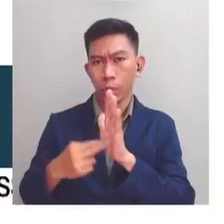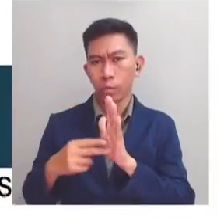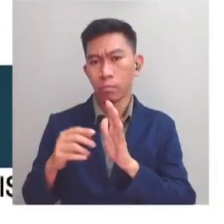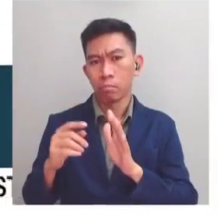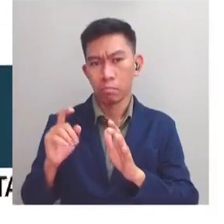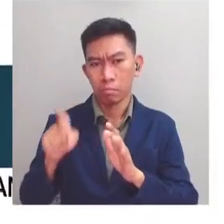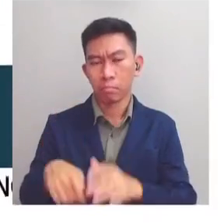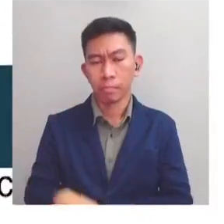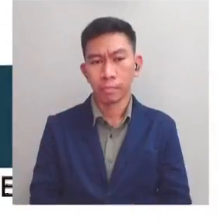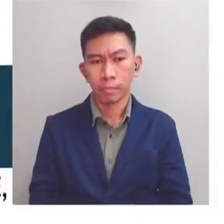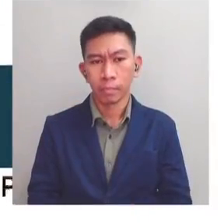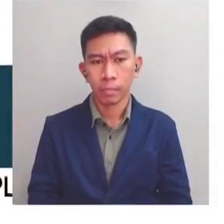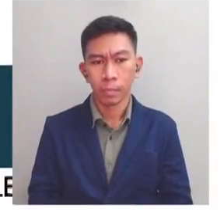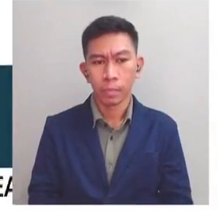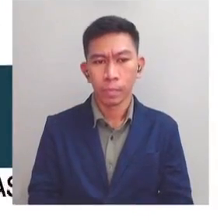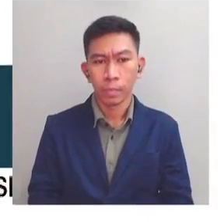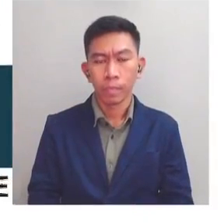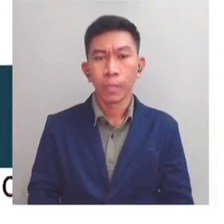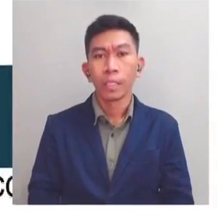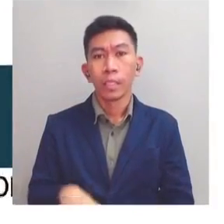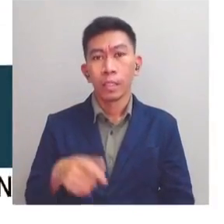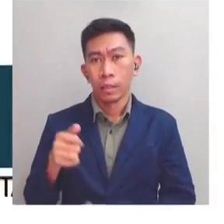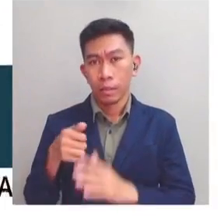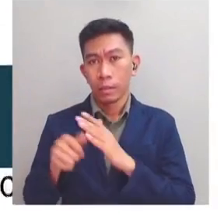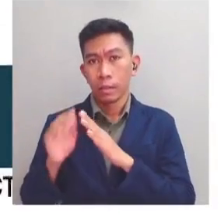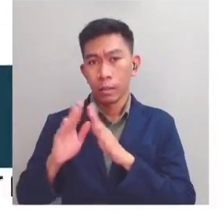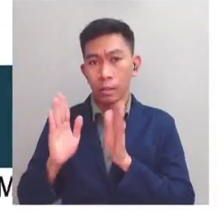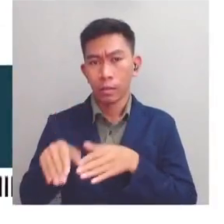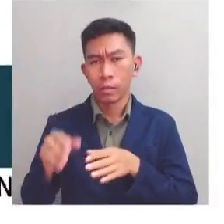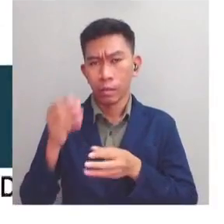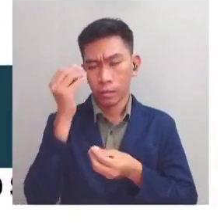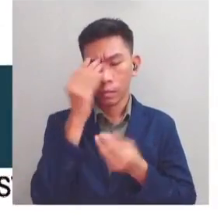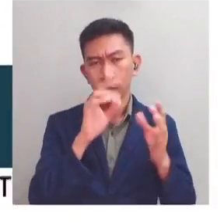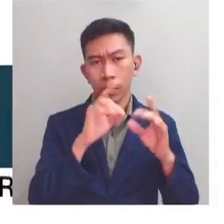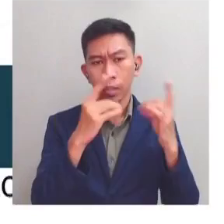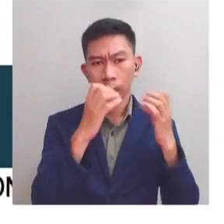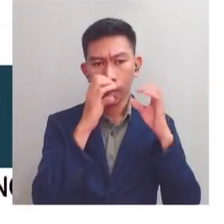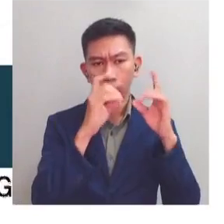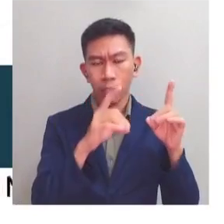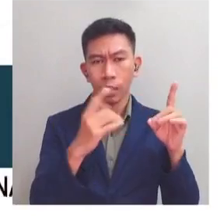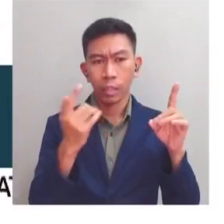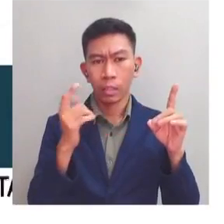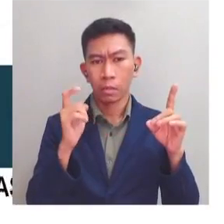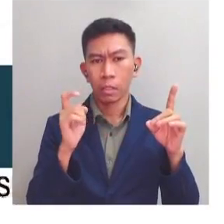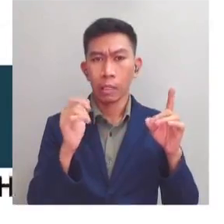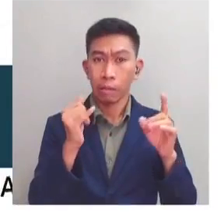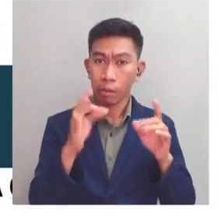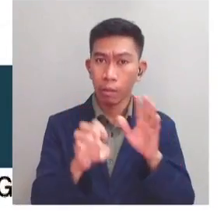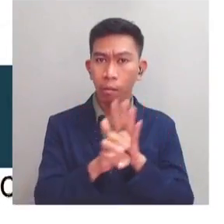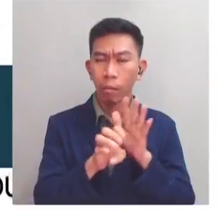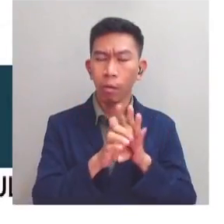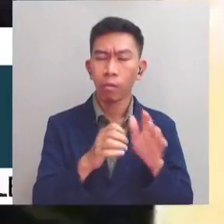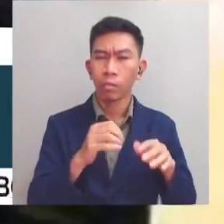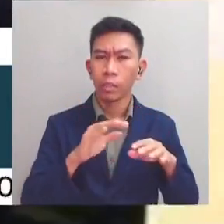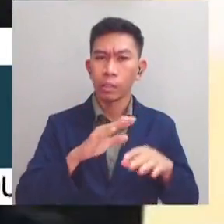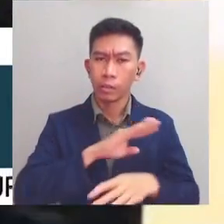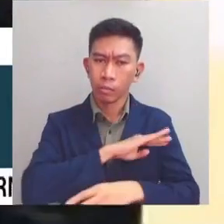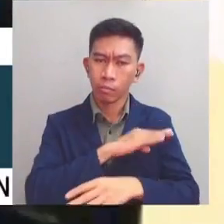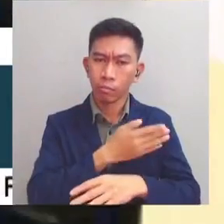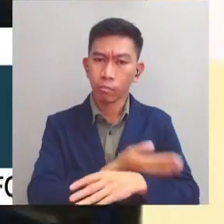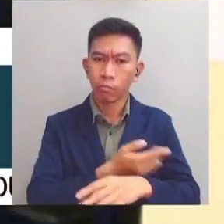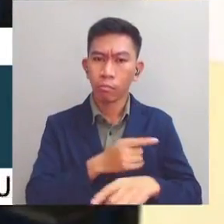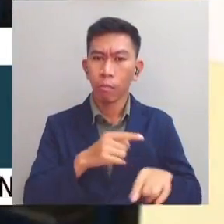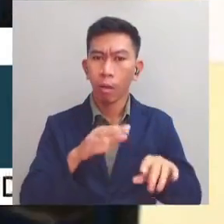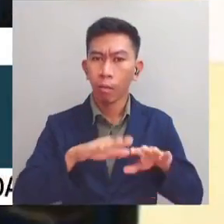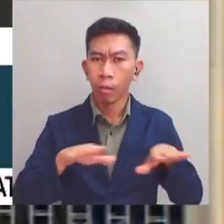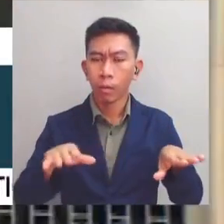So it's very important to stay home, to tell DepEd and the teachers to make sure send home any kid that is coughing or has symptoms of upper